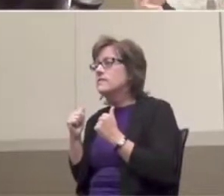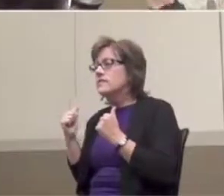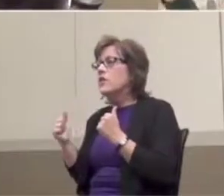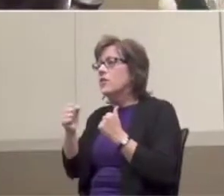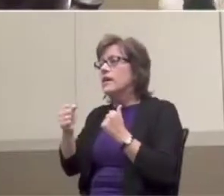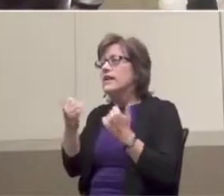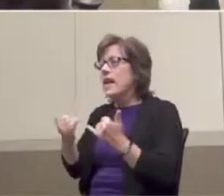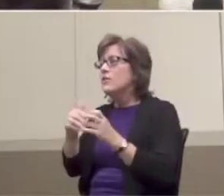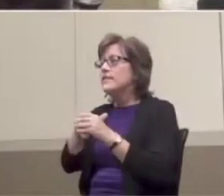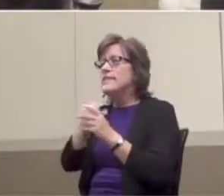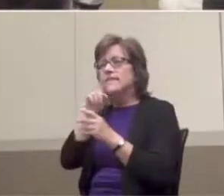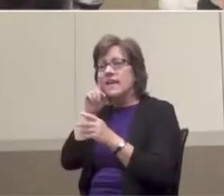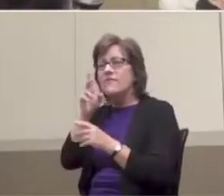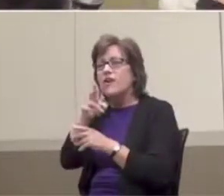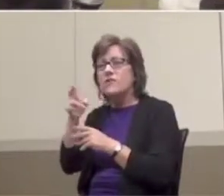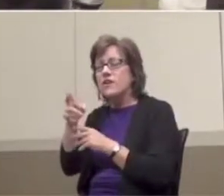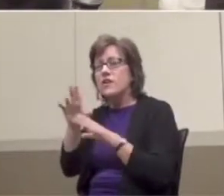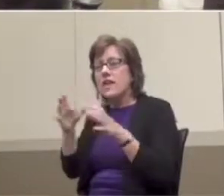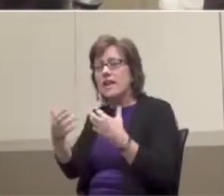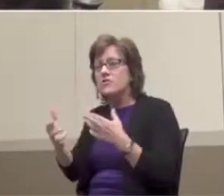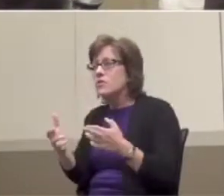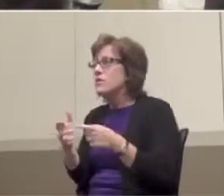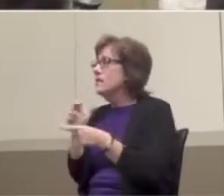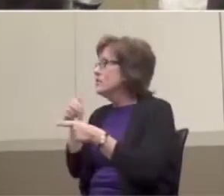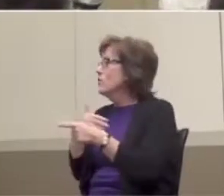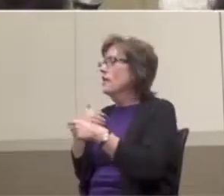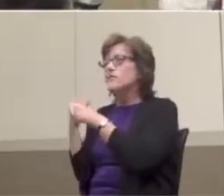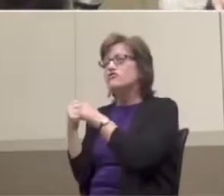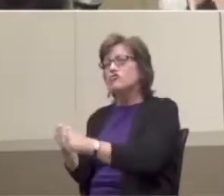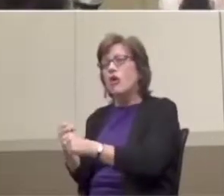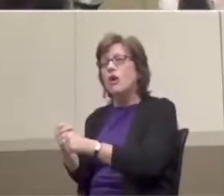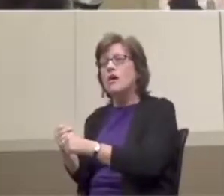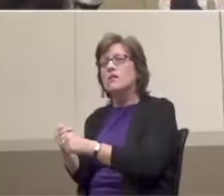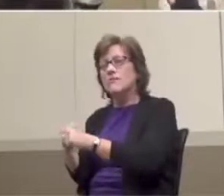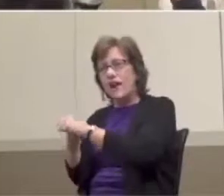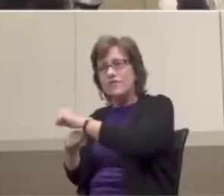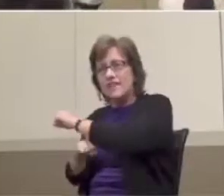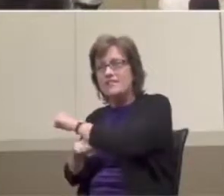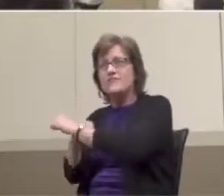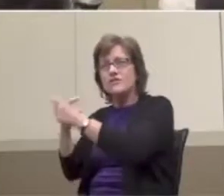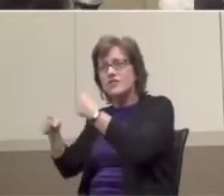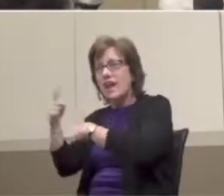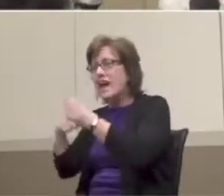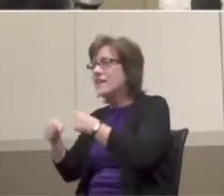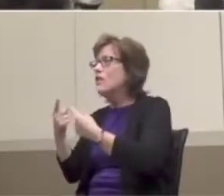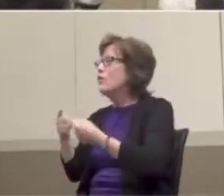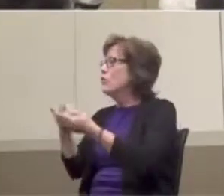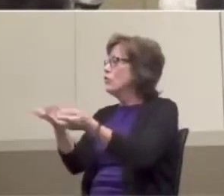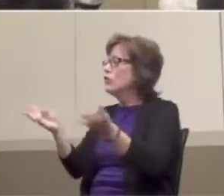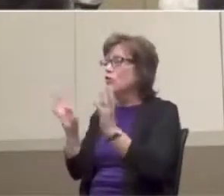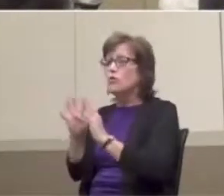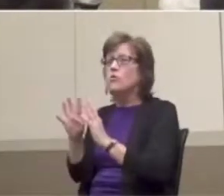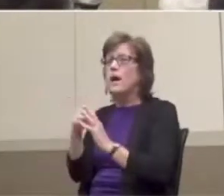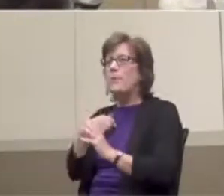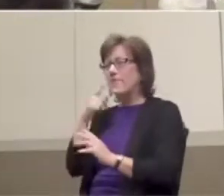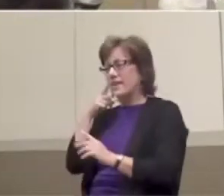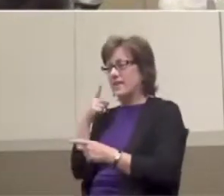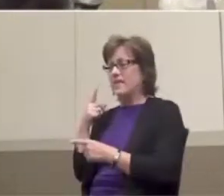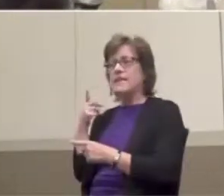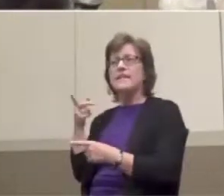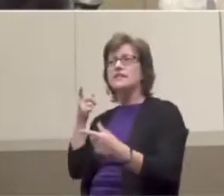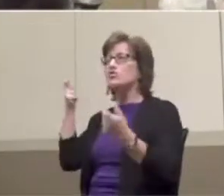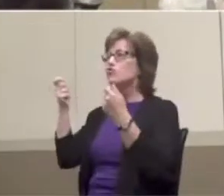classroom. He doesn't have a strong base in sign, so when we're in a group, I'm thinking that he is controlling